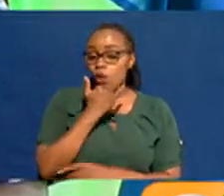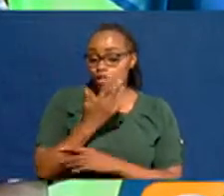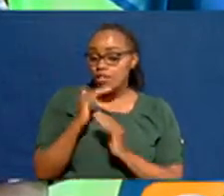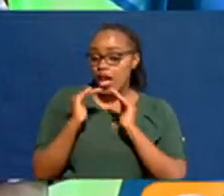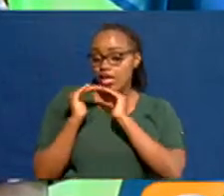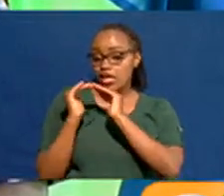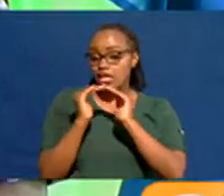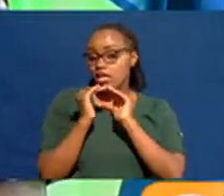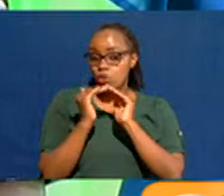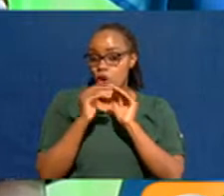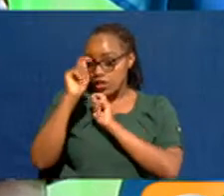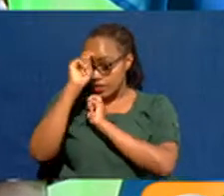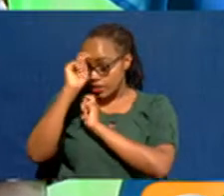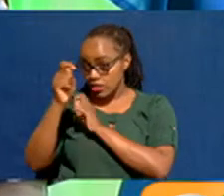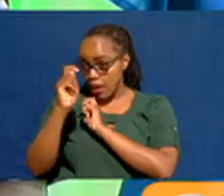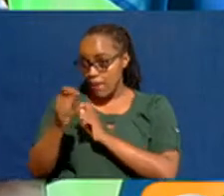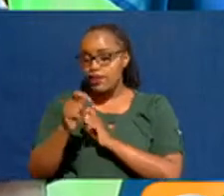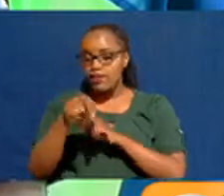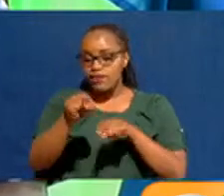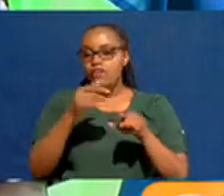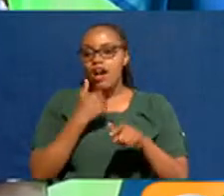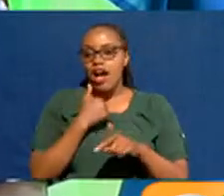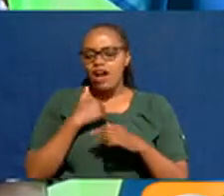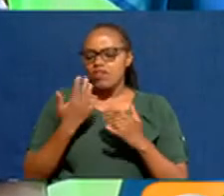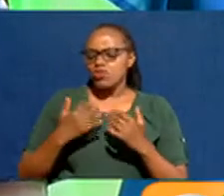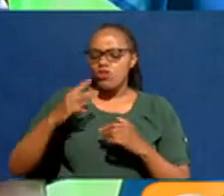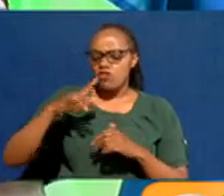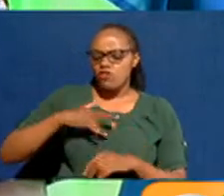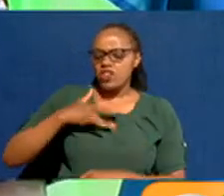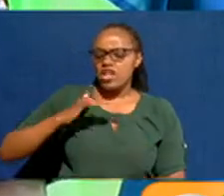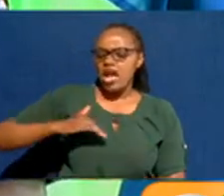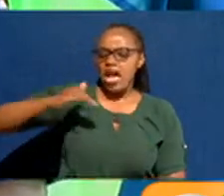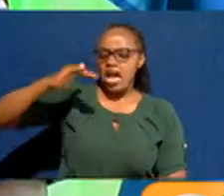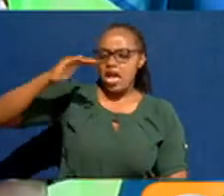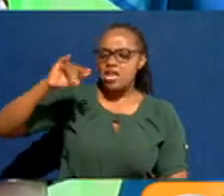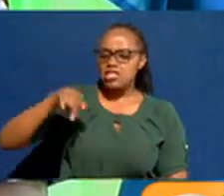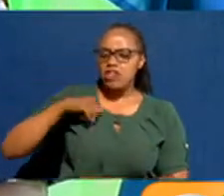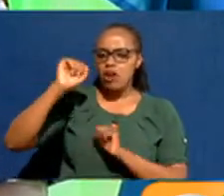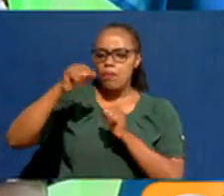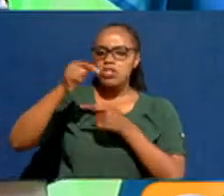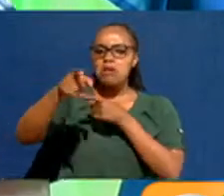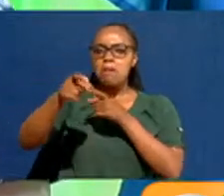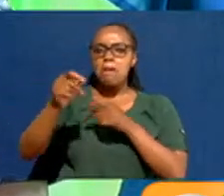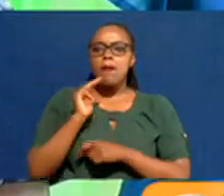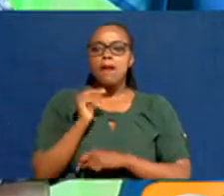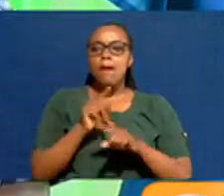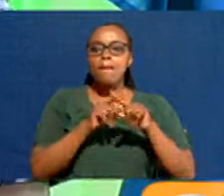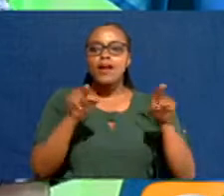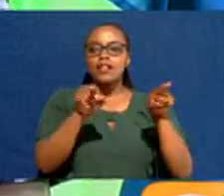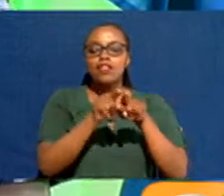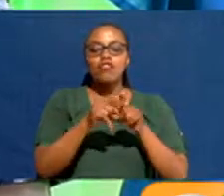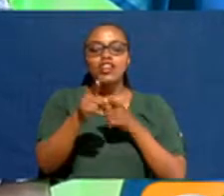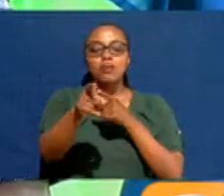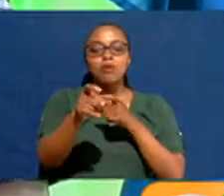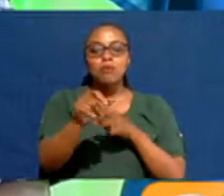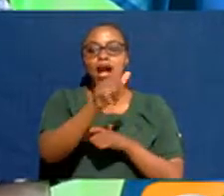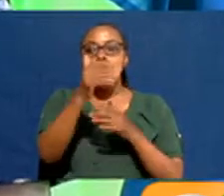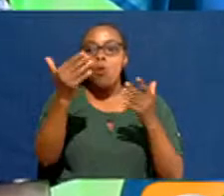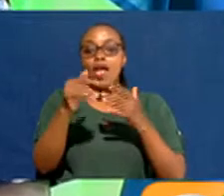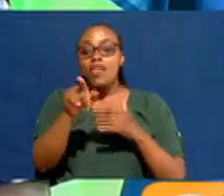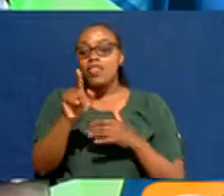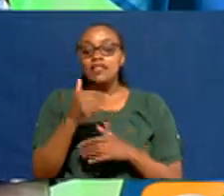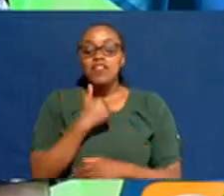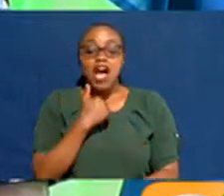cannot arrogate itself the moral high ground that it can criticize others, but cannot be criticized where they go